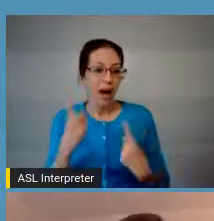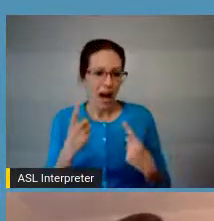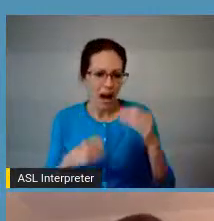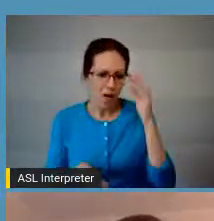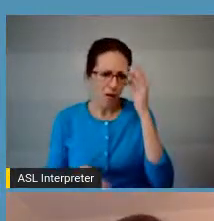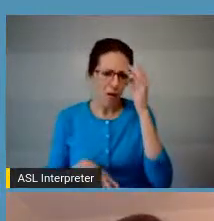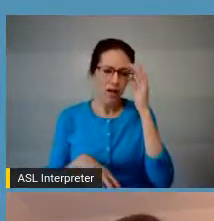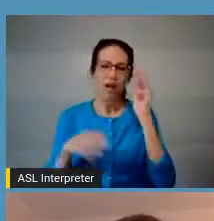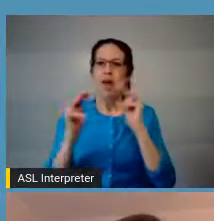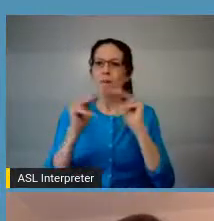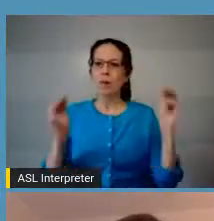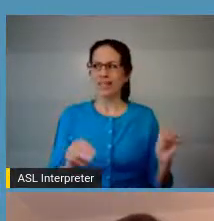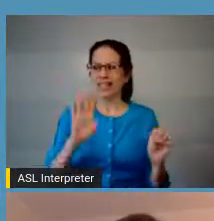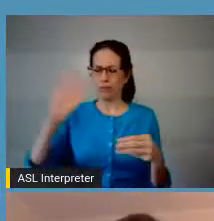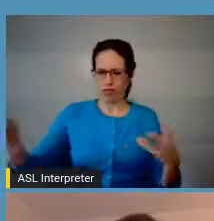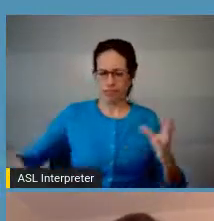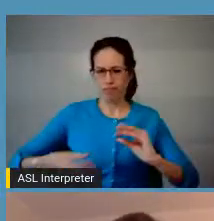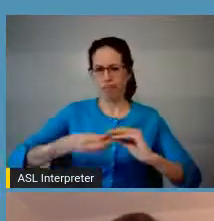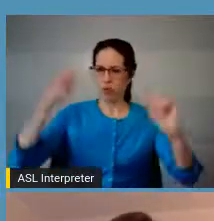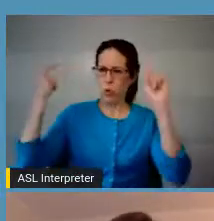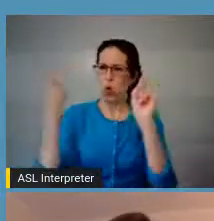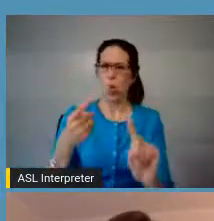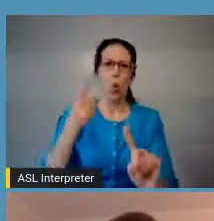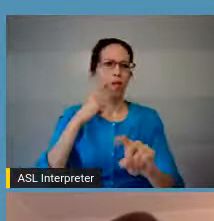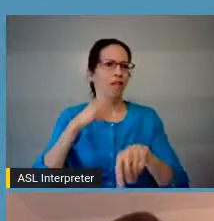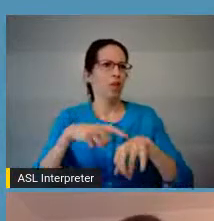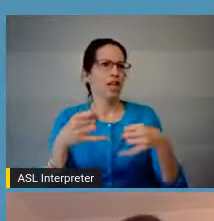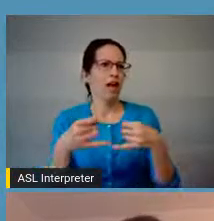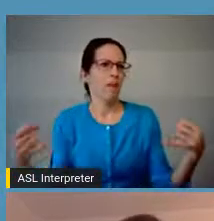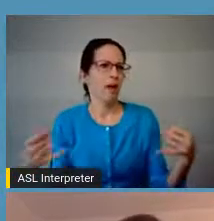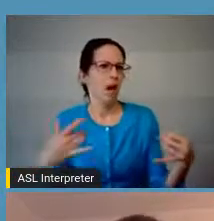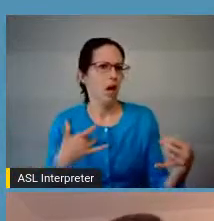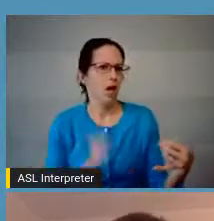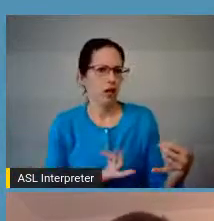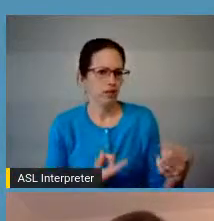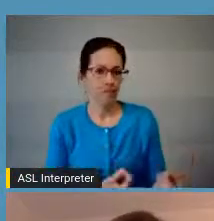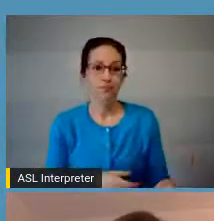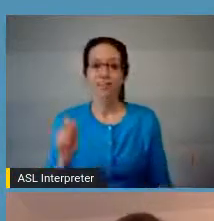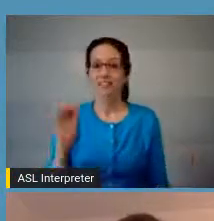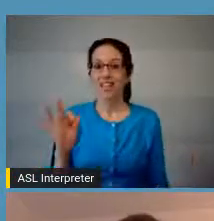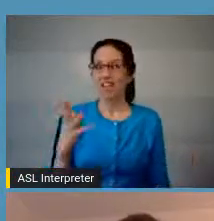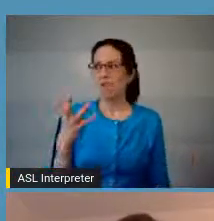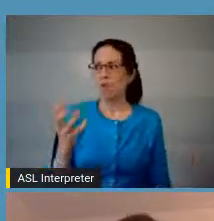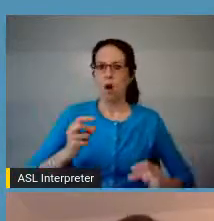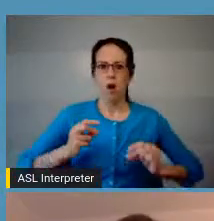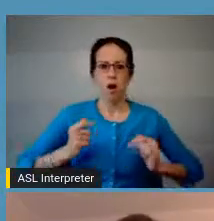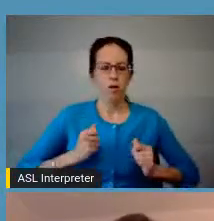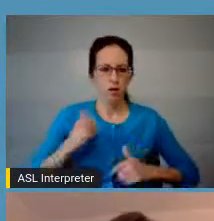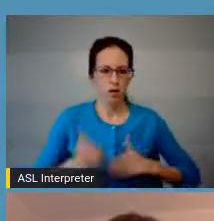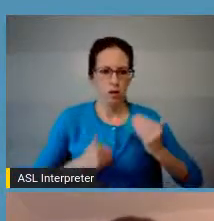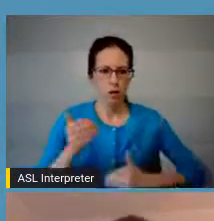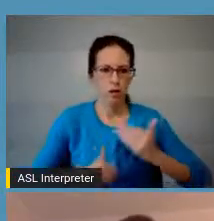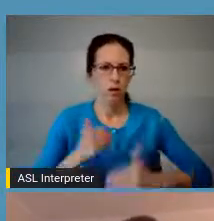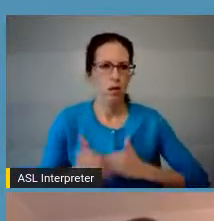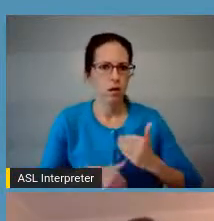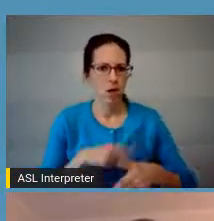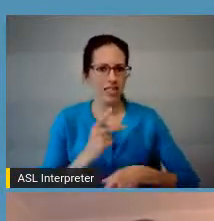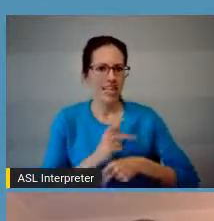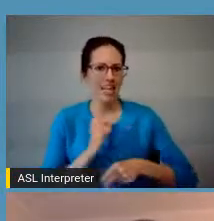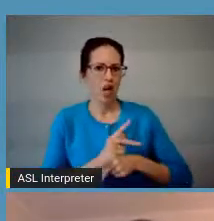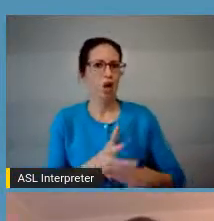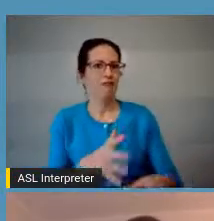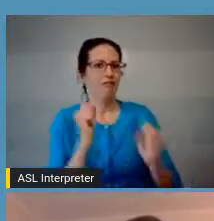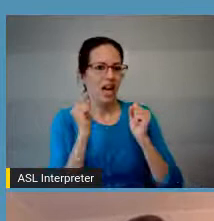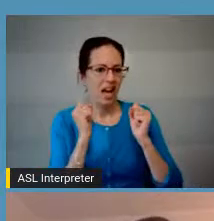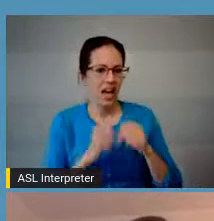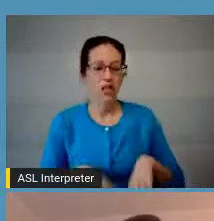museum's ultimate goal in terms of timeline here? If they want to jumpstart on getting this all taken care of very quickly, send